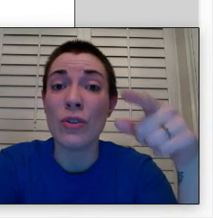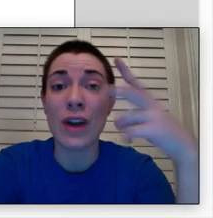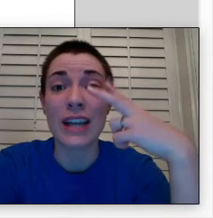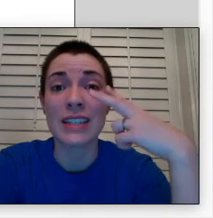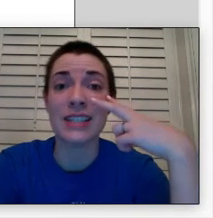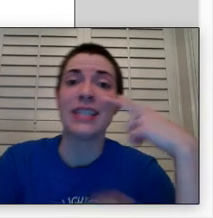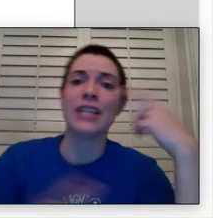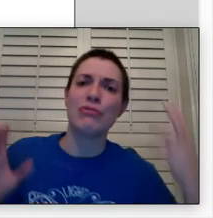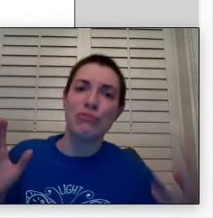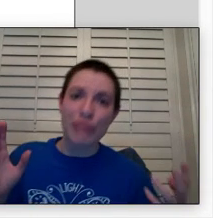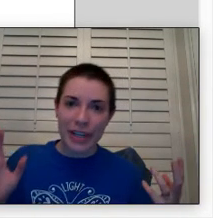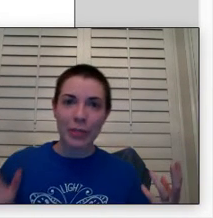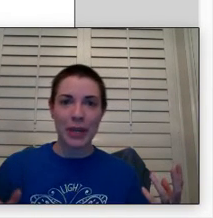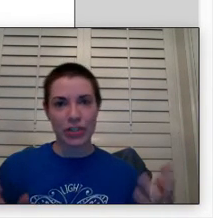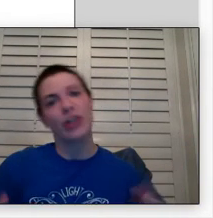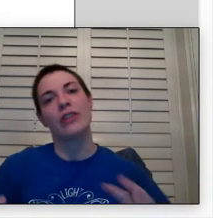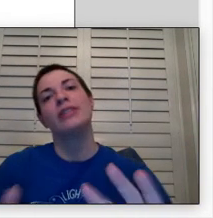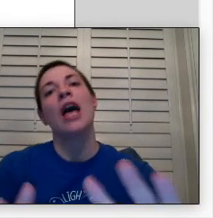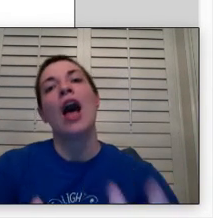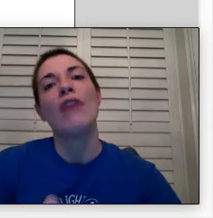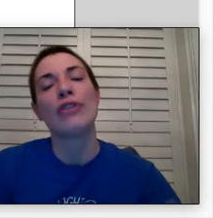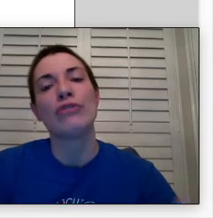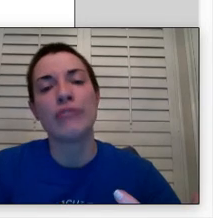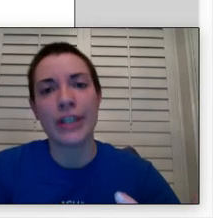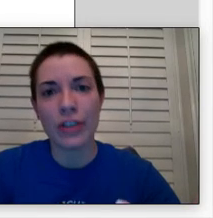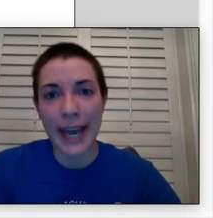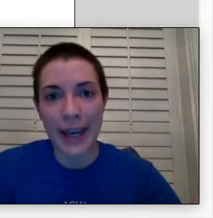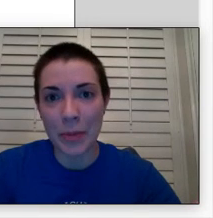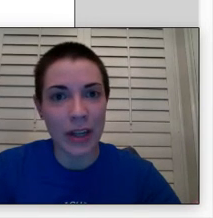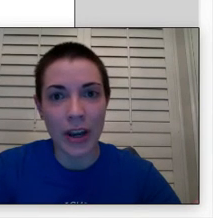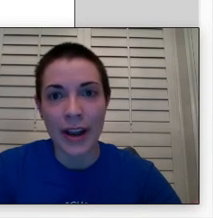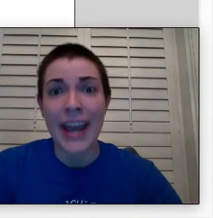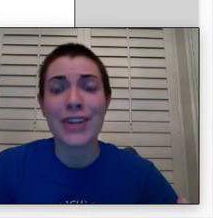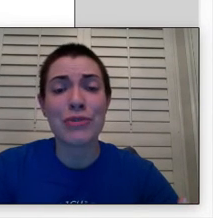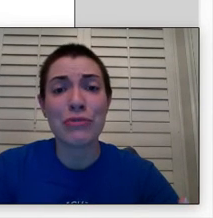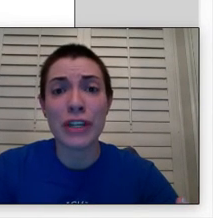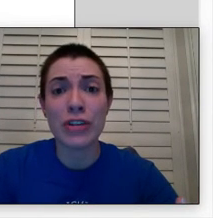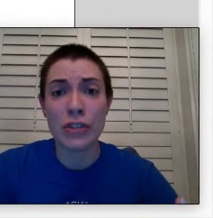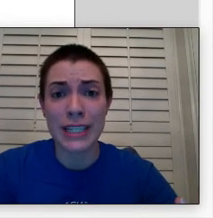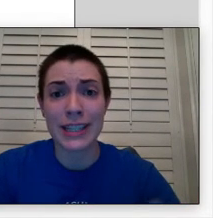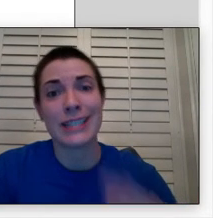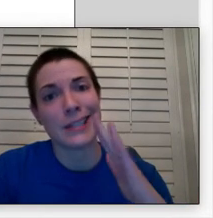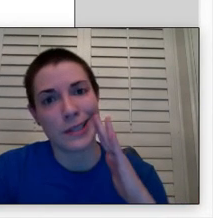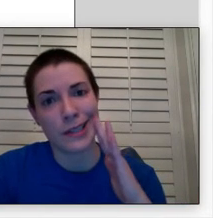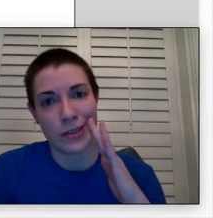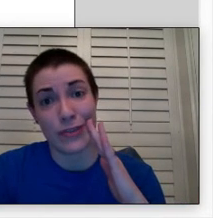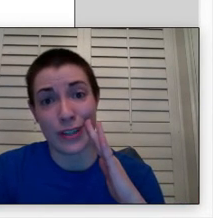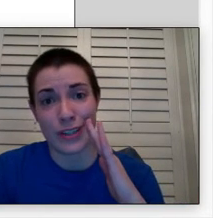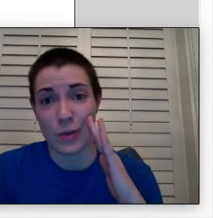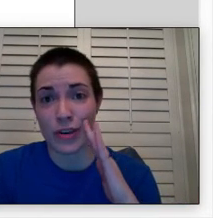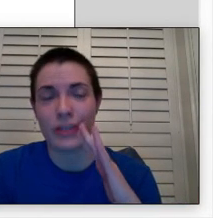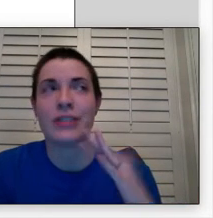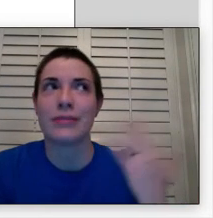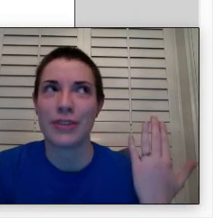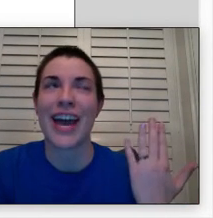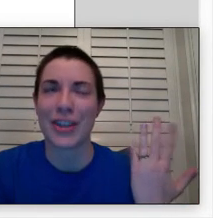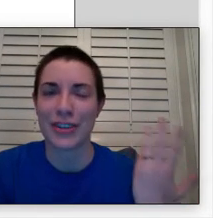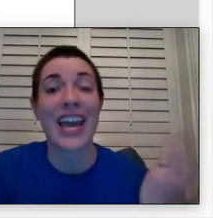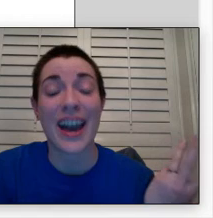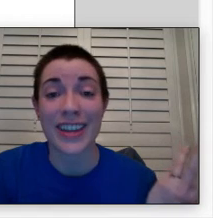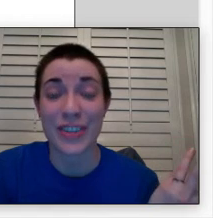you got to see real pictures of a real caterpillar and a real chrysalis. Another fancy word, it's